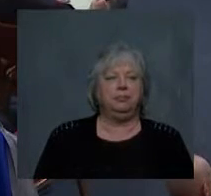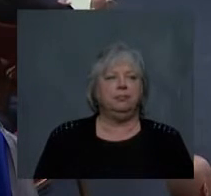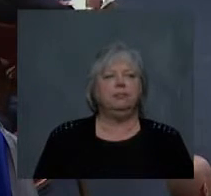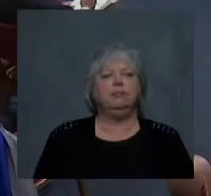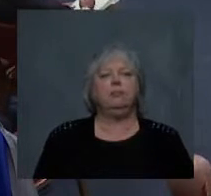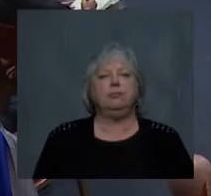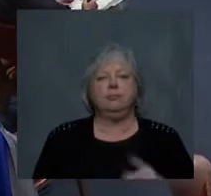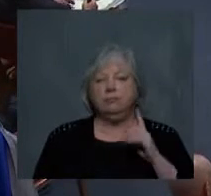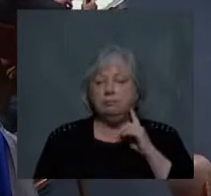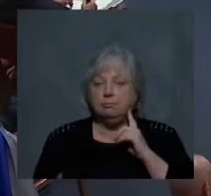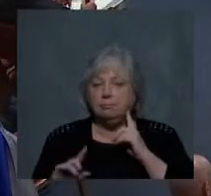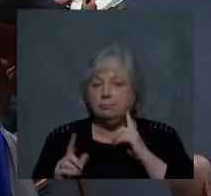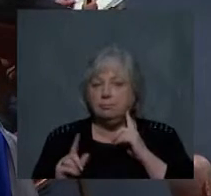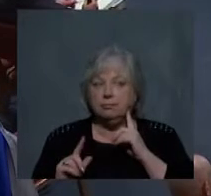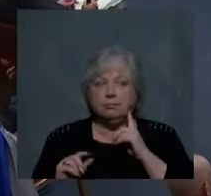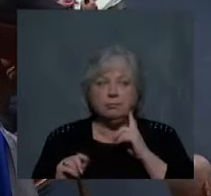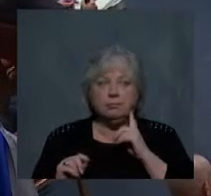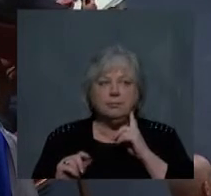have a motion. Do I hear a second?